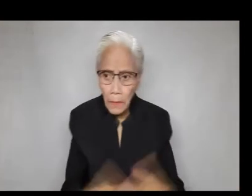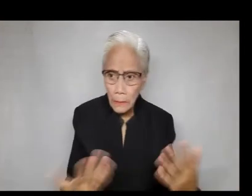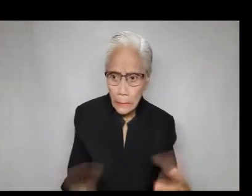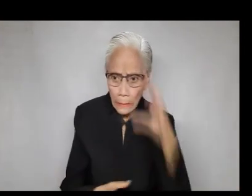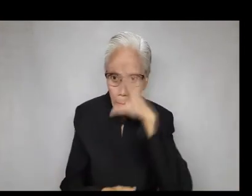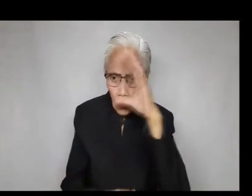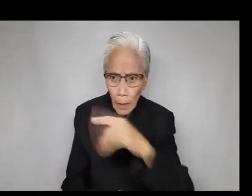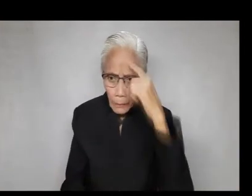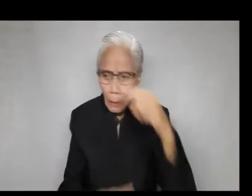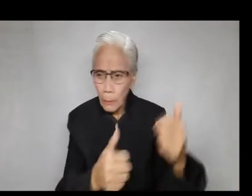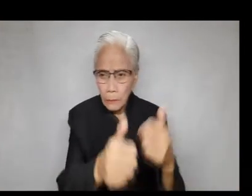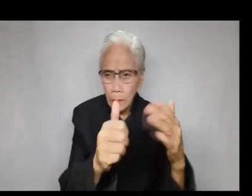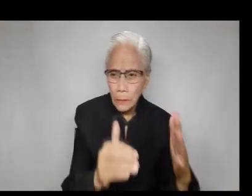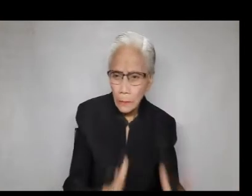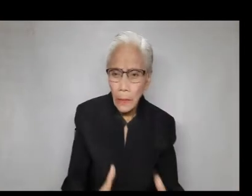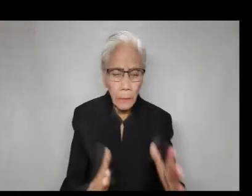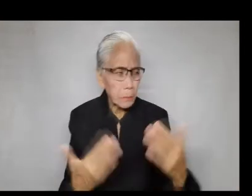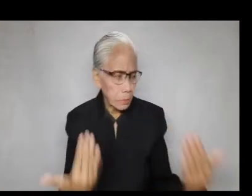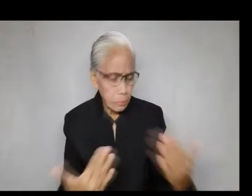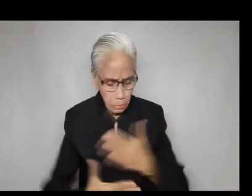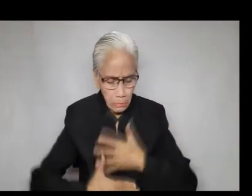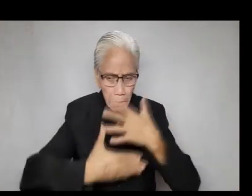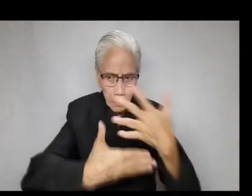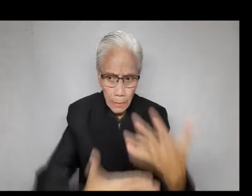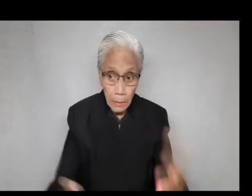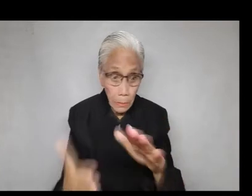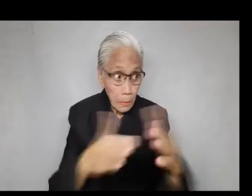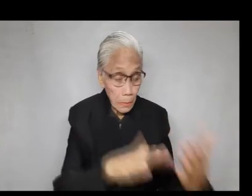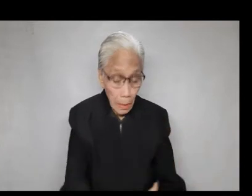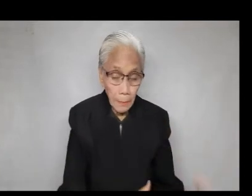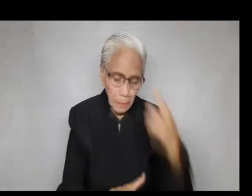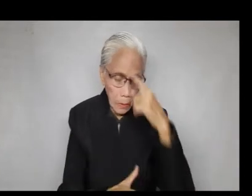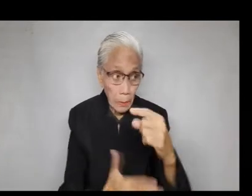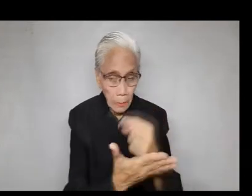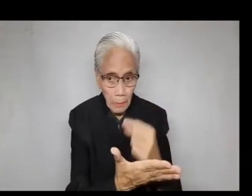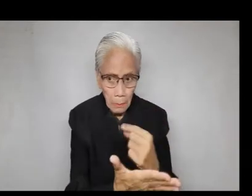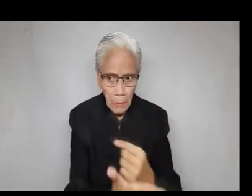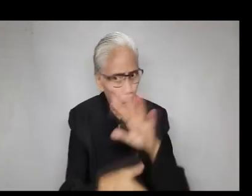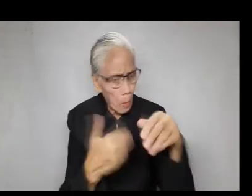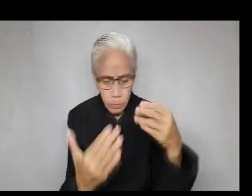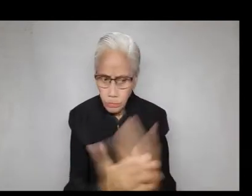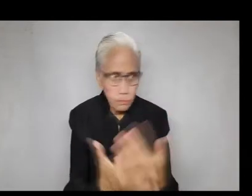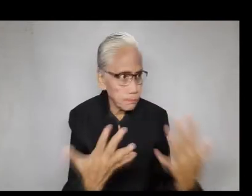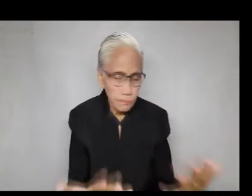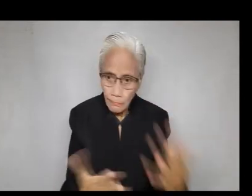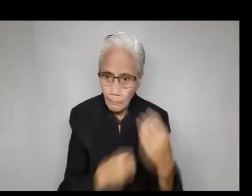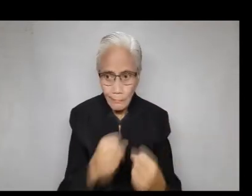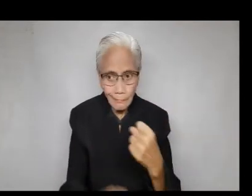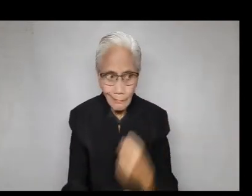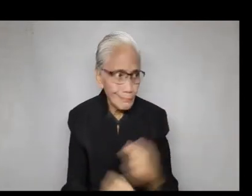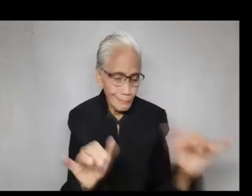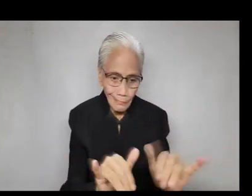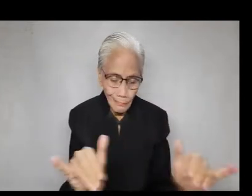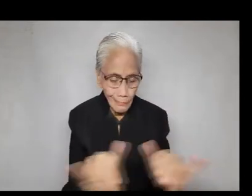looking for are disciples who are radically committed and willing to die for the sake of the gospel. Perhaps, all these years as a